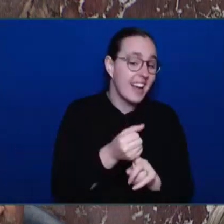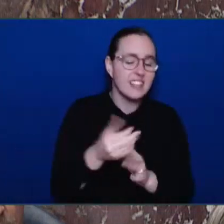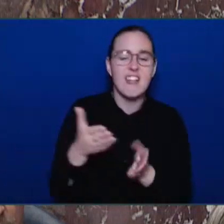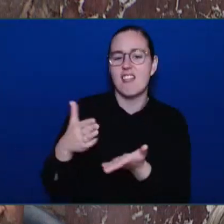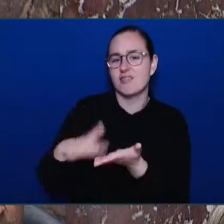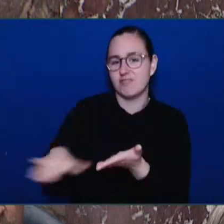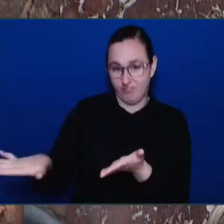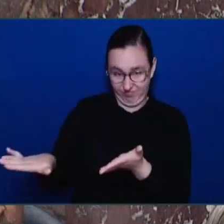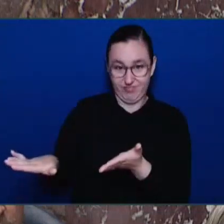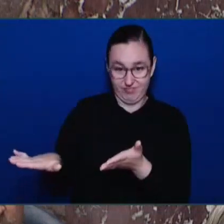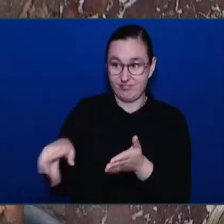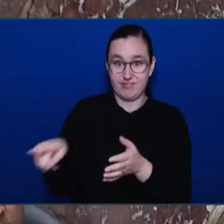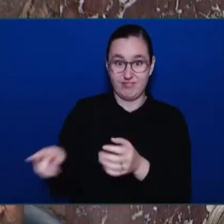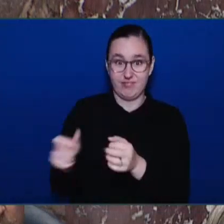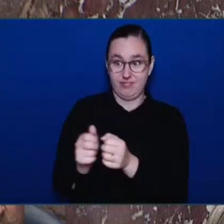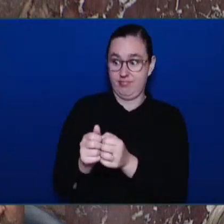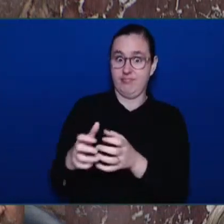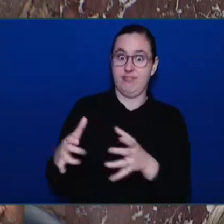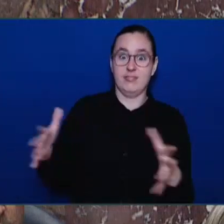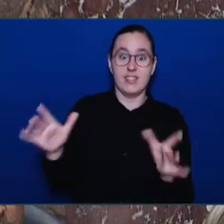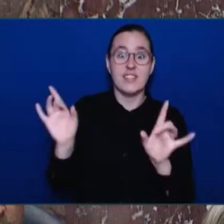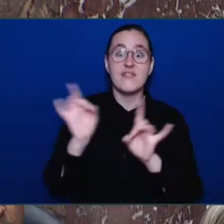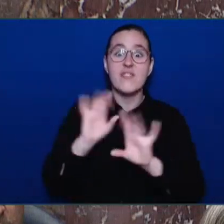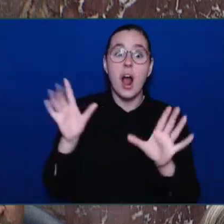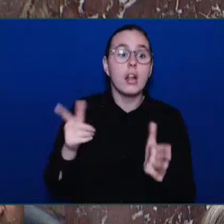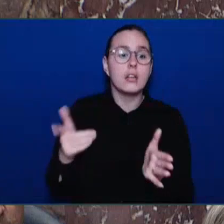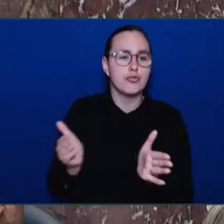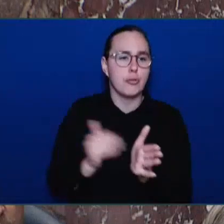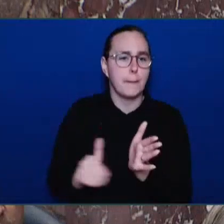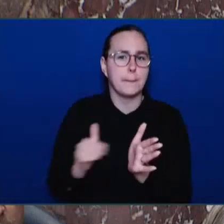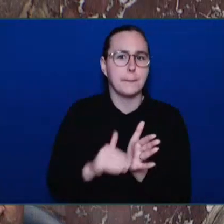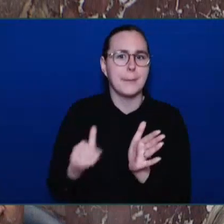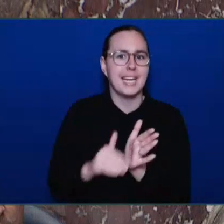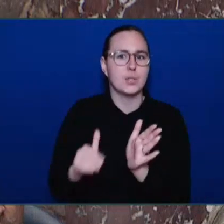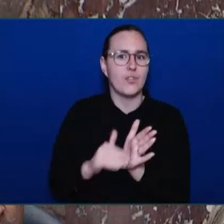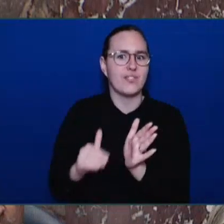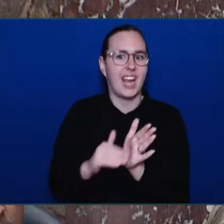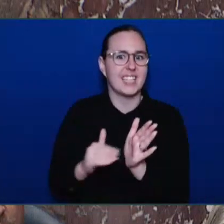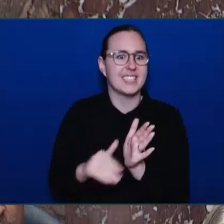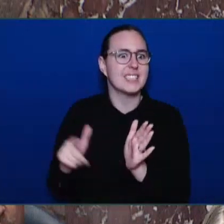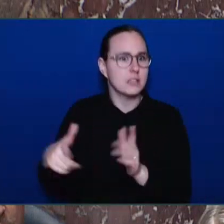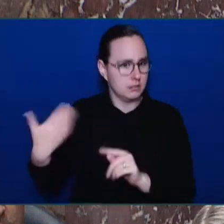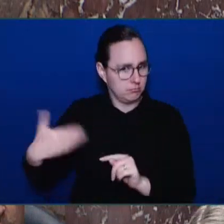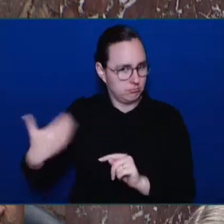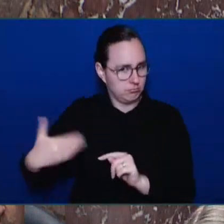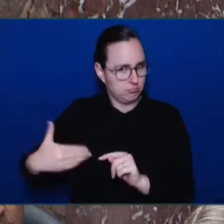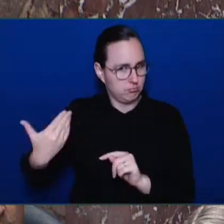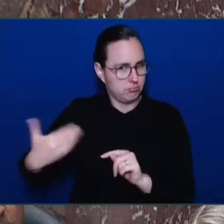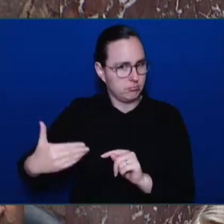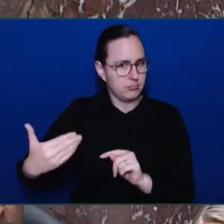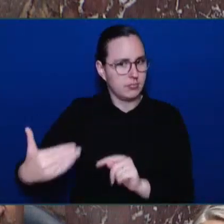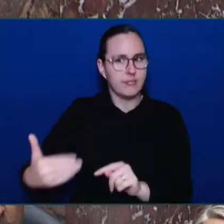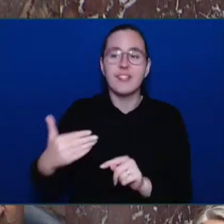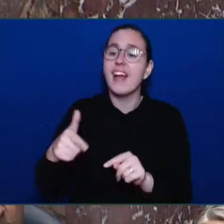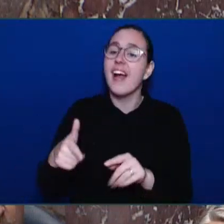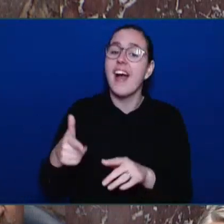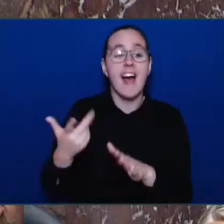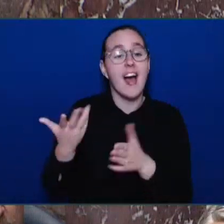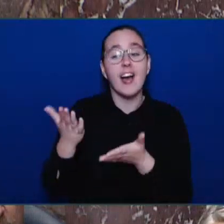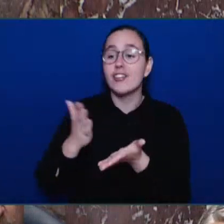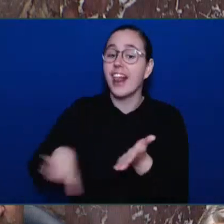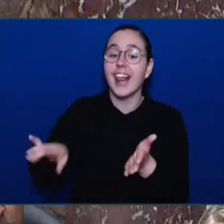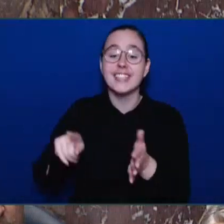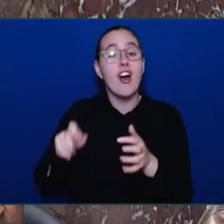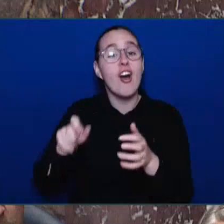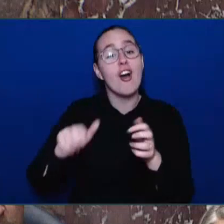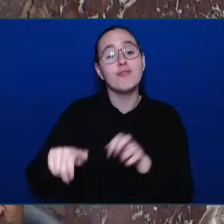immediately released back into communities. For the better part of a year, mayors, communities, and this opposition have been